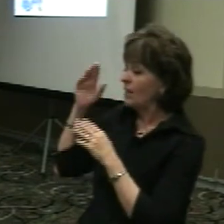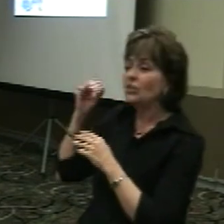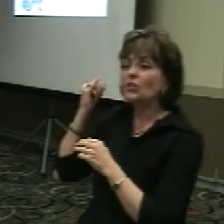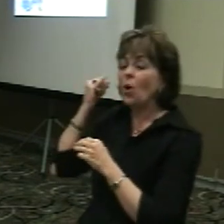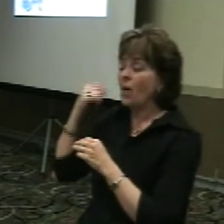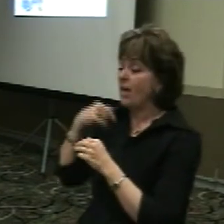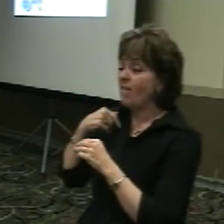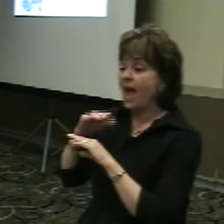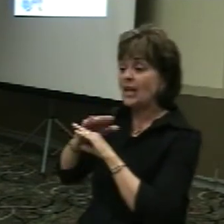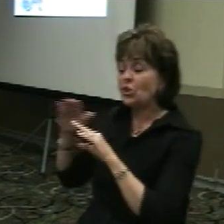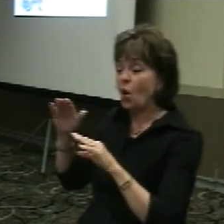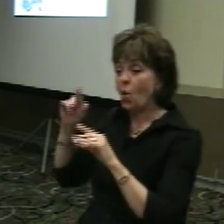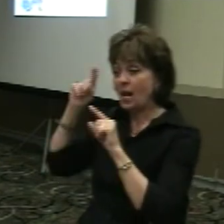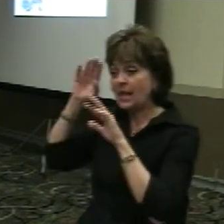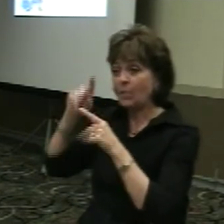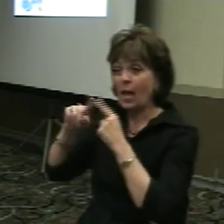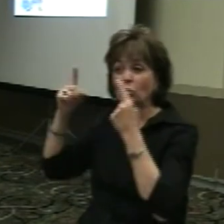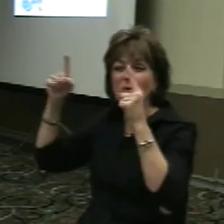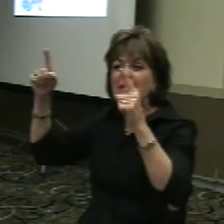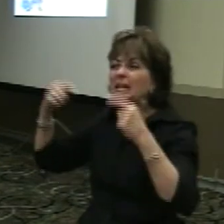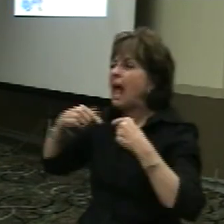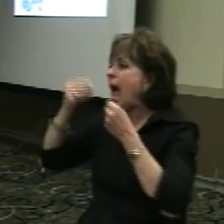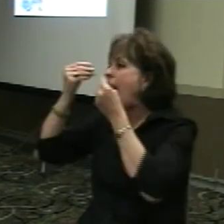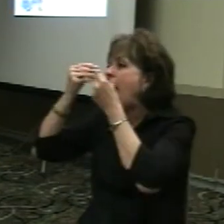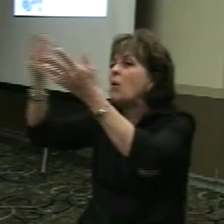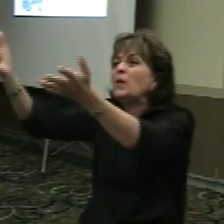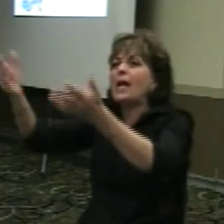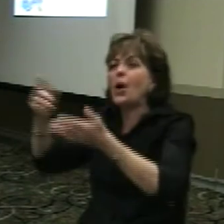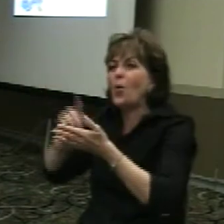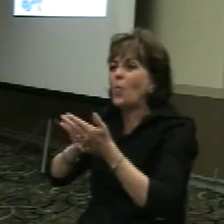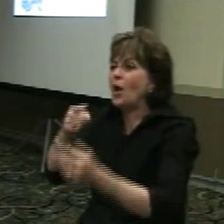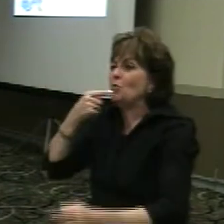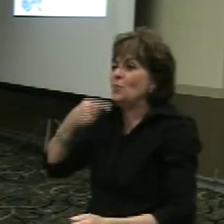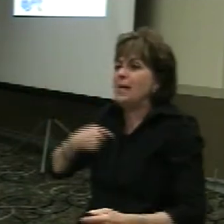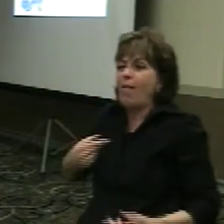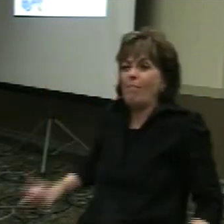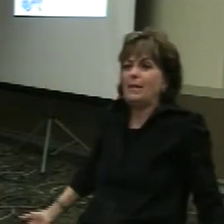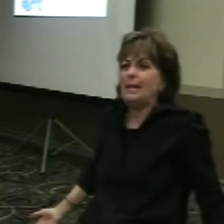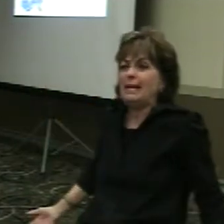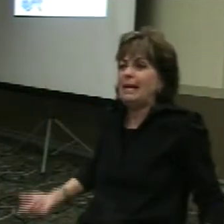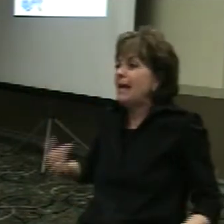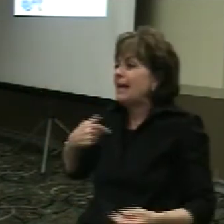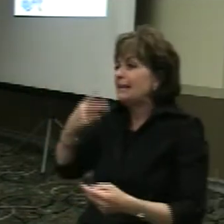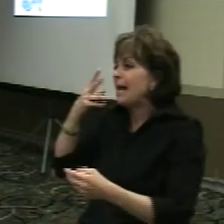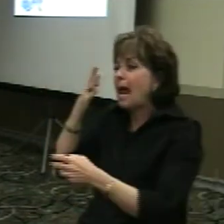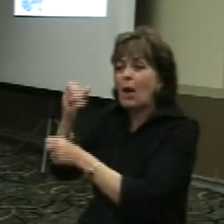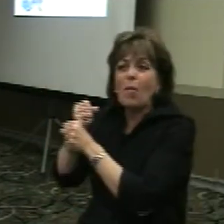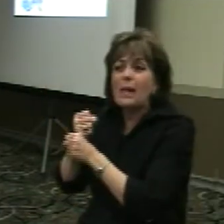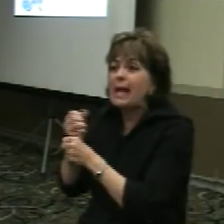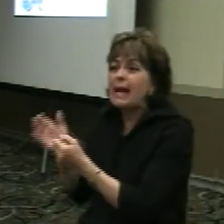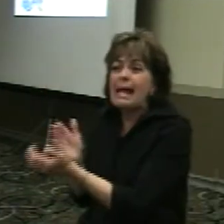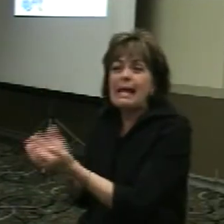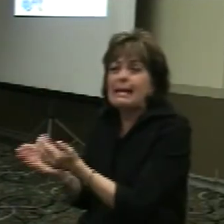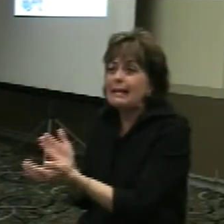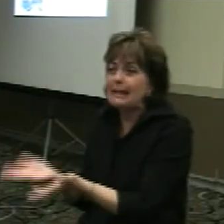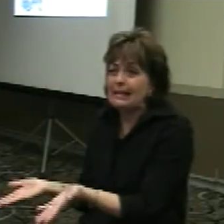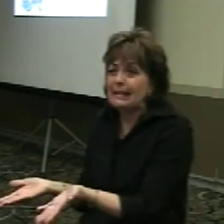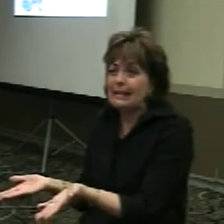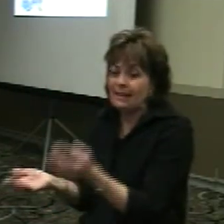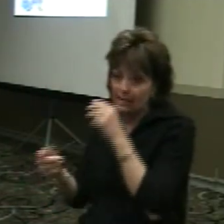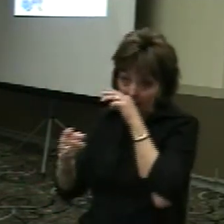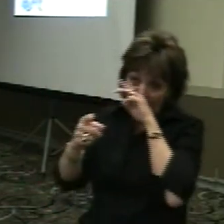succeed? So if I don't expect to succeed, I don't care what you tell me I'm going to get, because I don't think I'm going to get it.